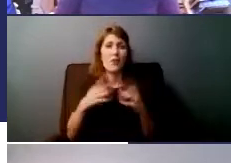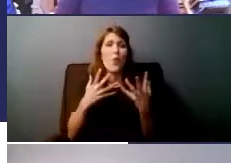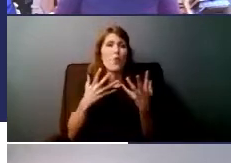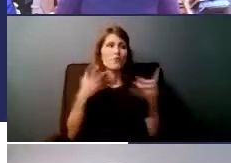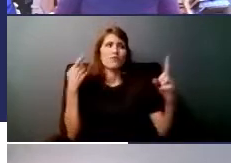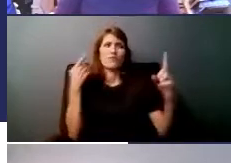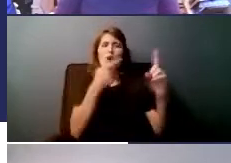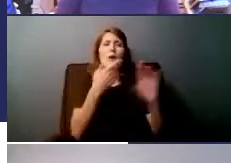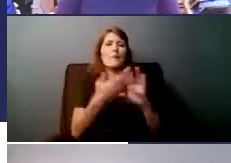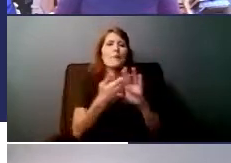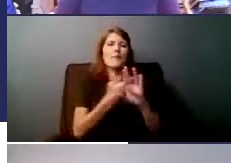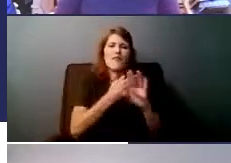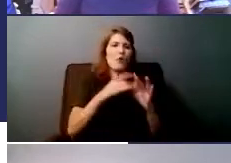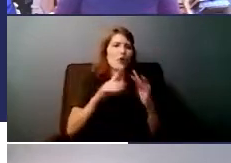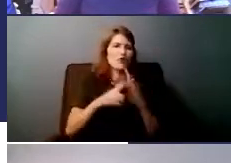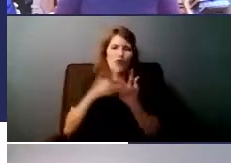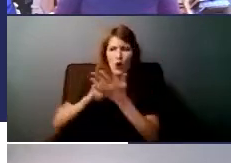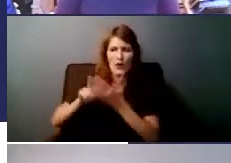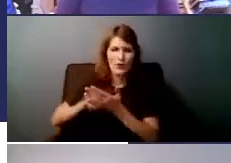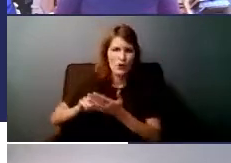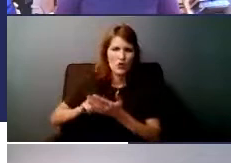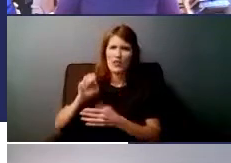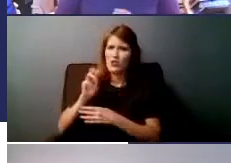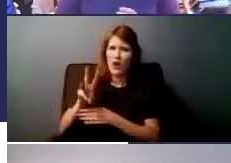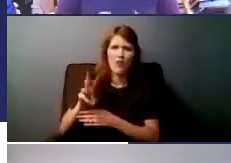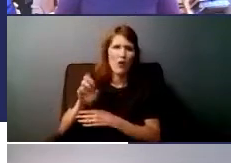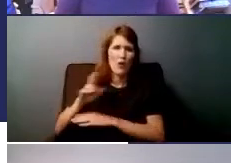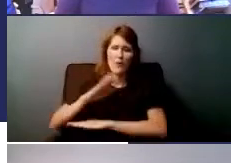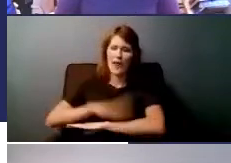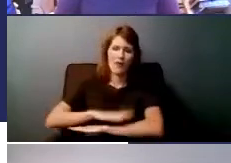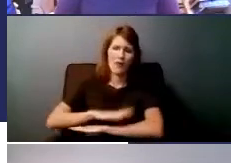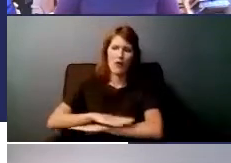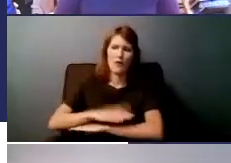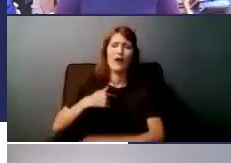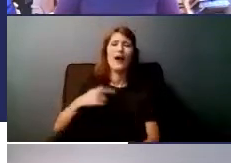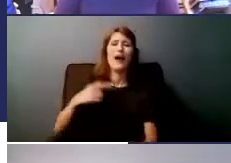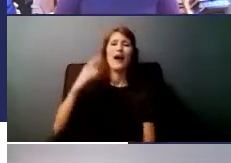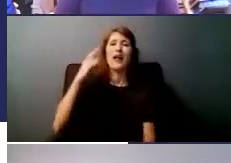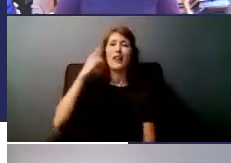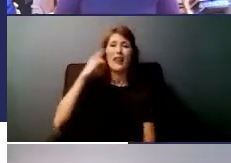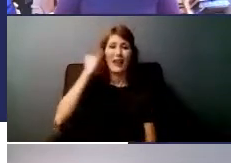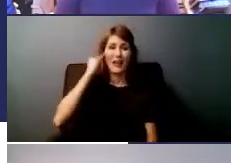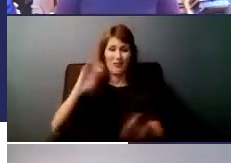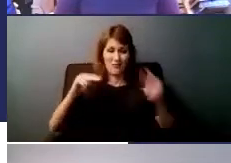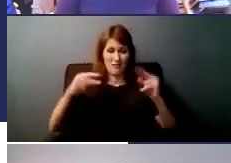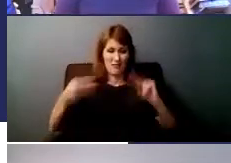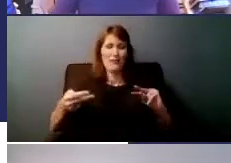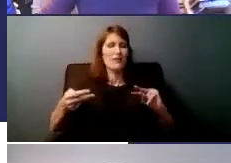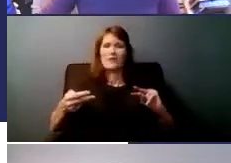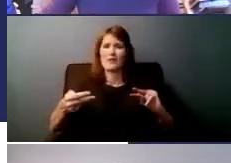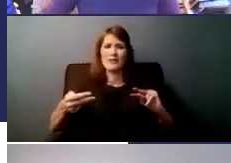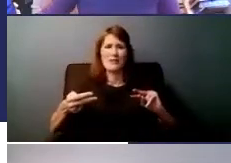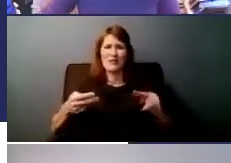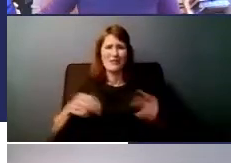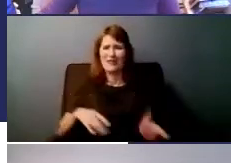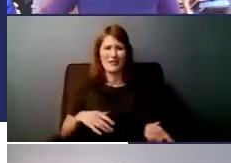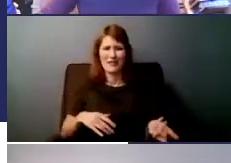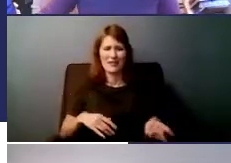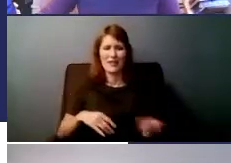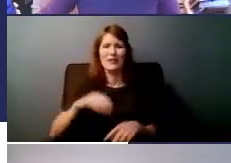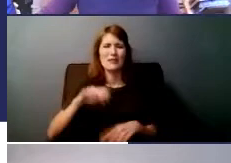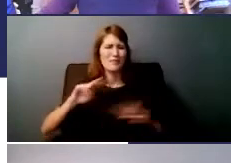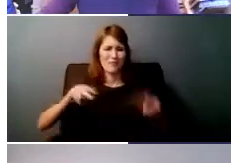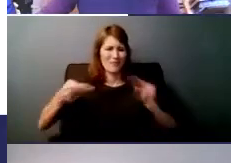researching the software or the platform itself. And I think to do it the other way is a little bit backwards. And let's talk